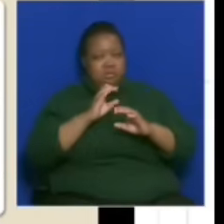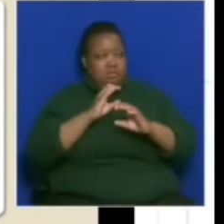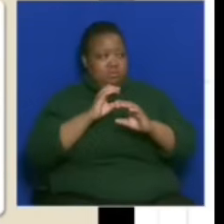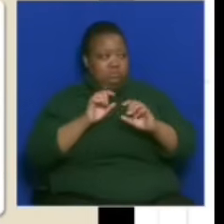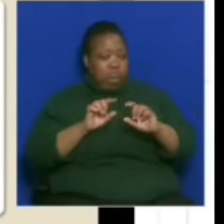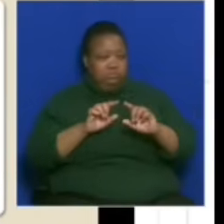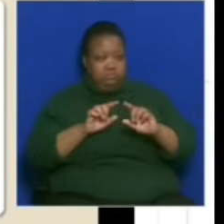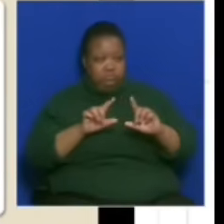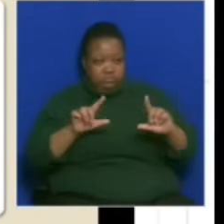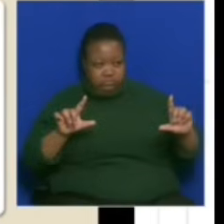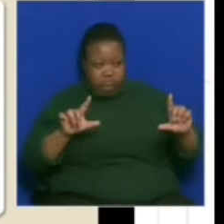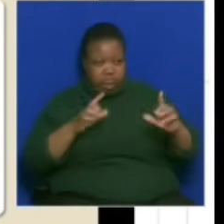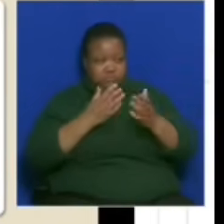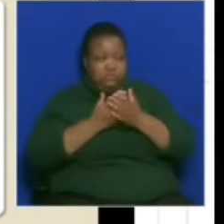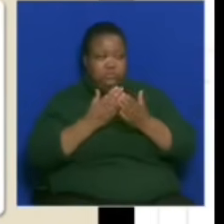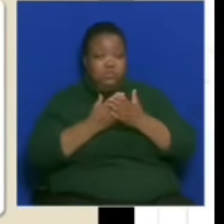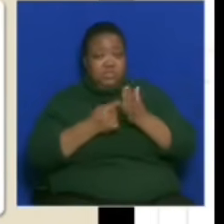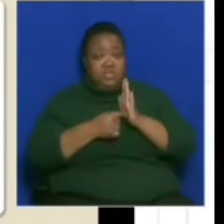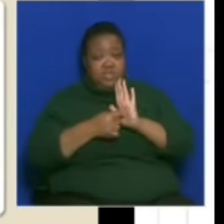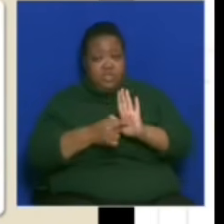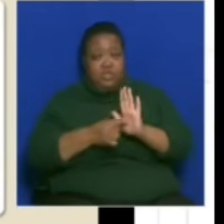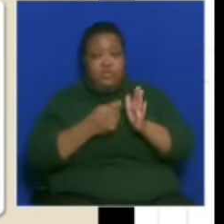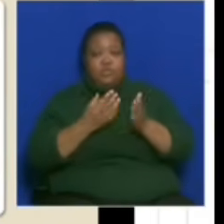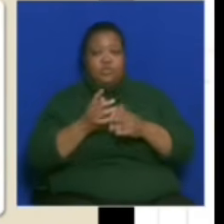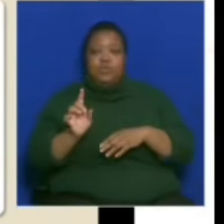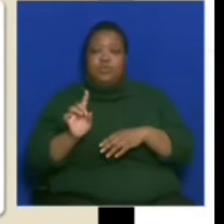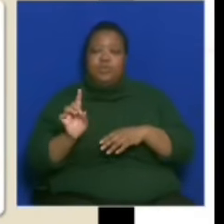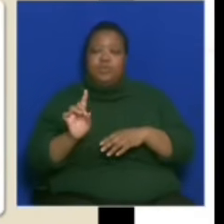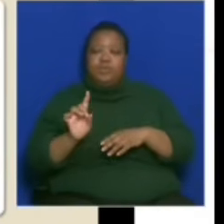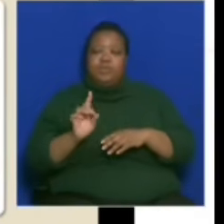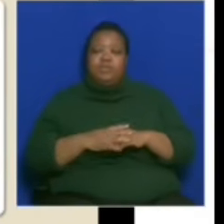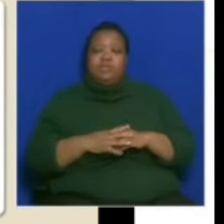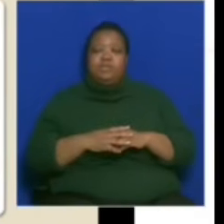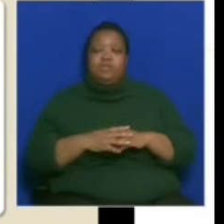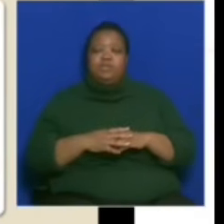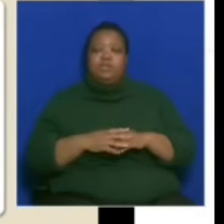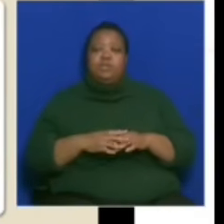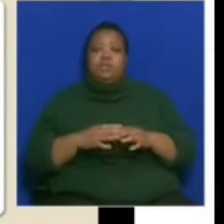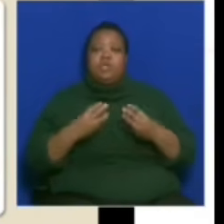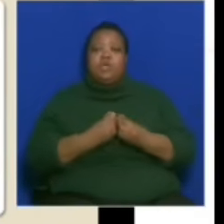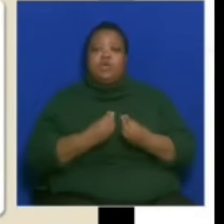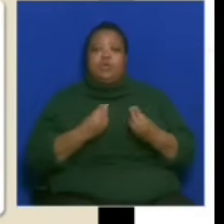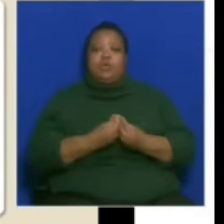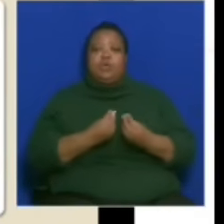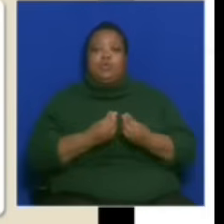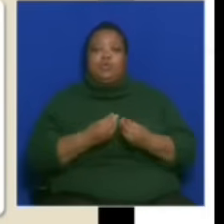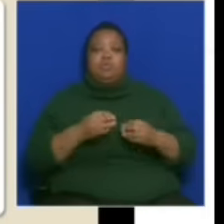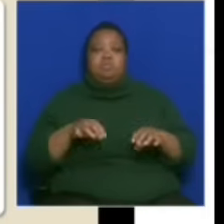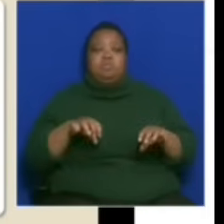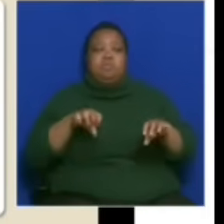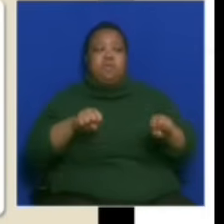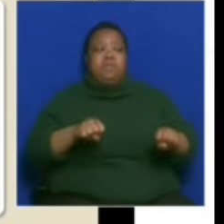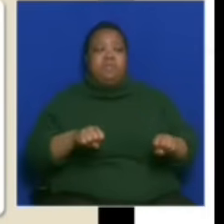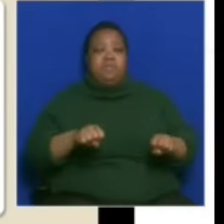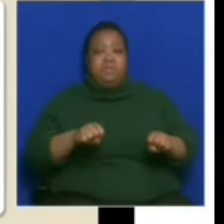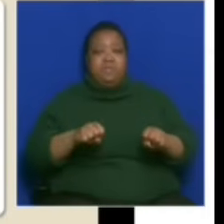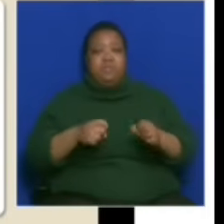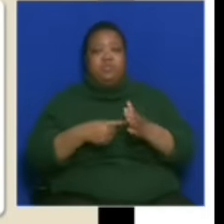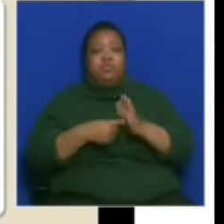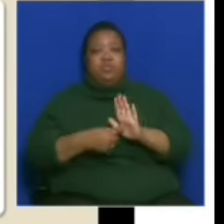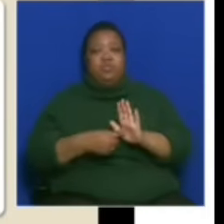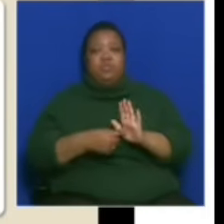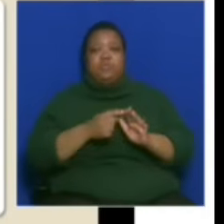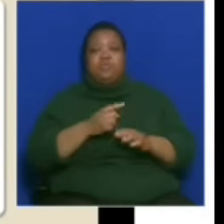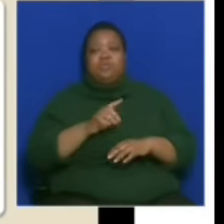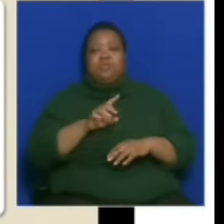what it shows is particulars of goods, of the goods detained. And it says 152 times